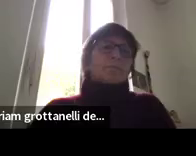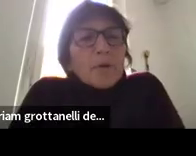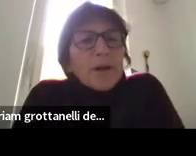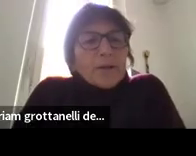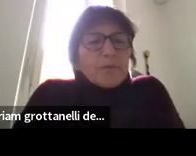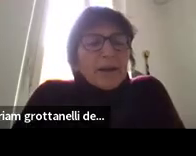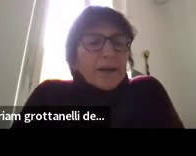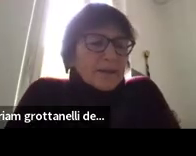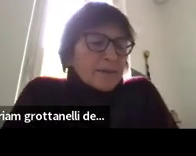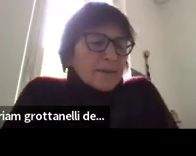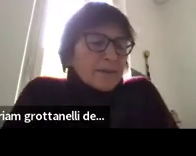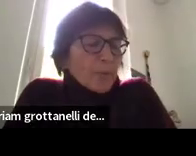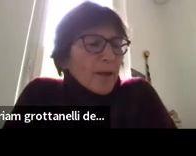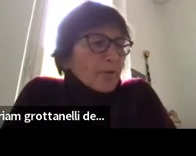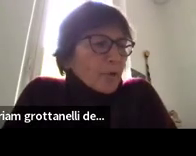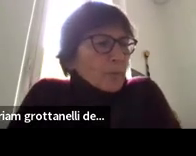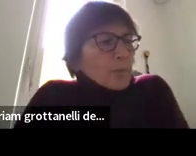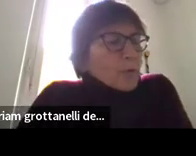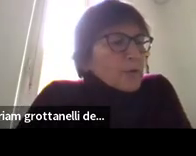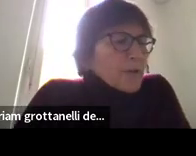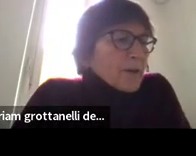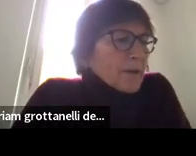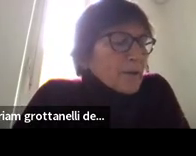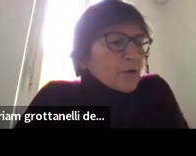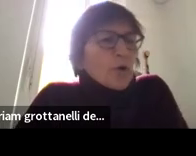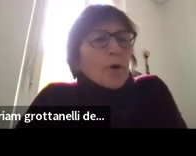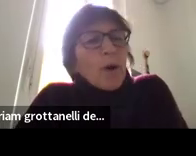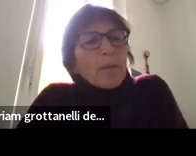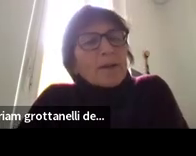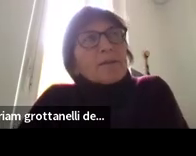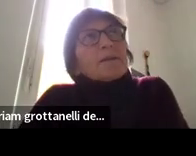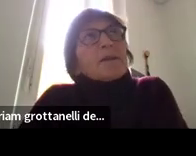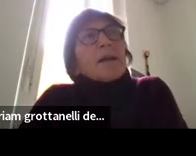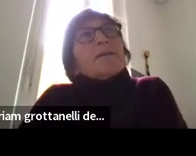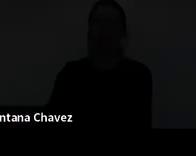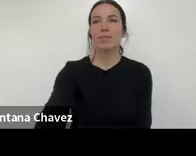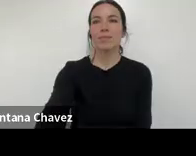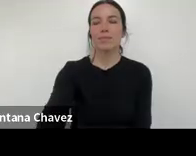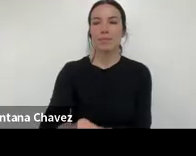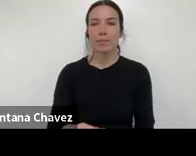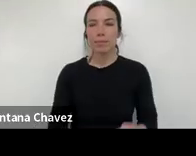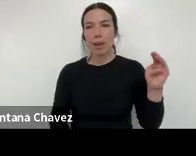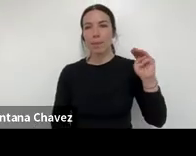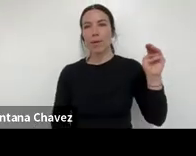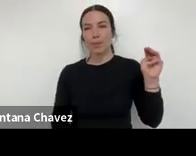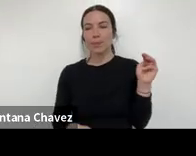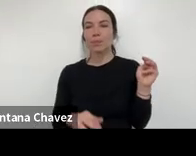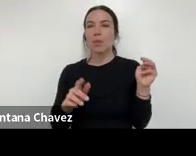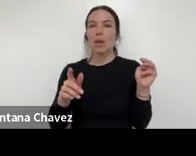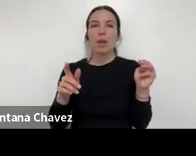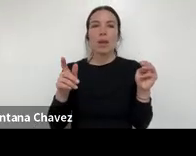And I would like to, if I can pick from there, from what Joe and Guaymas said,